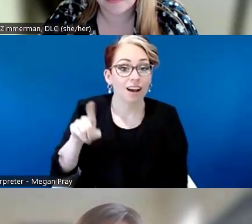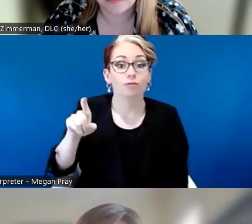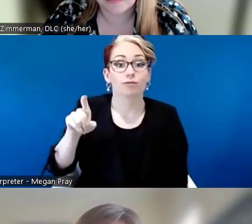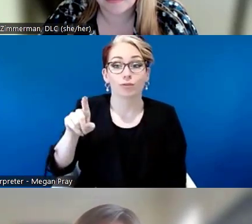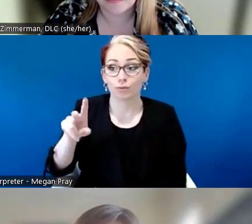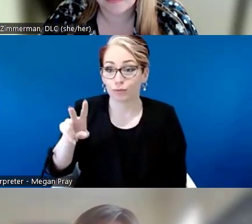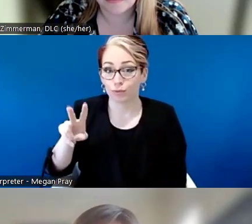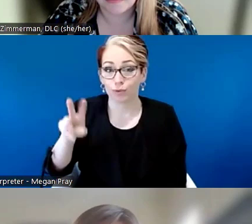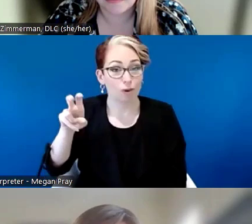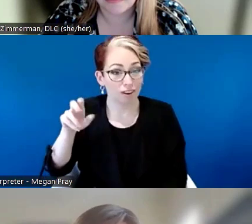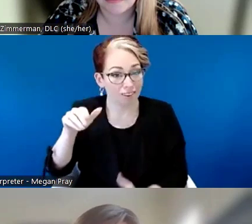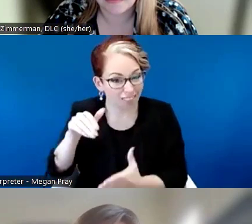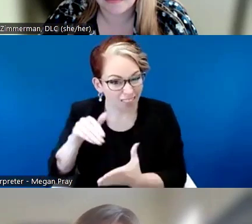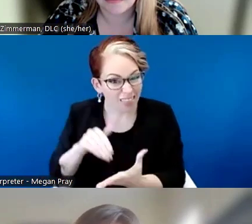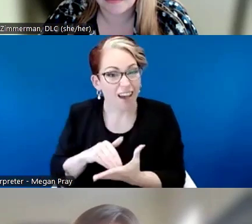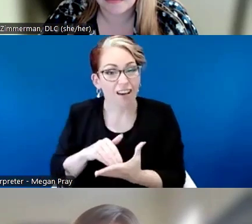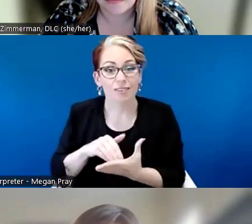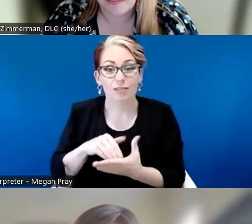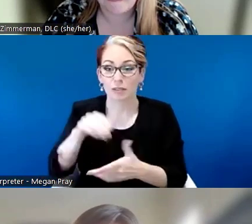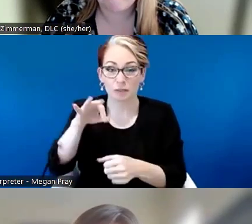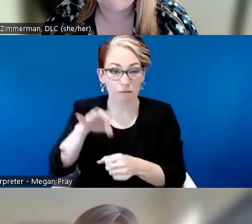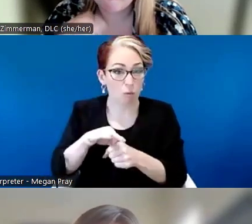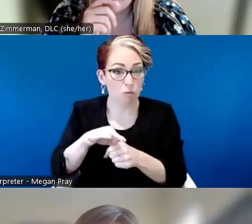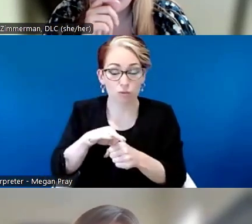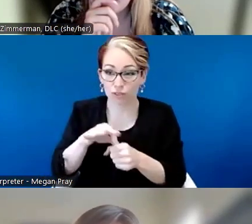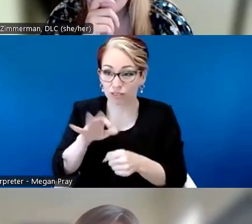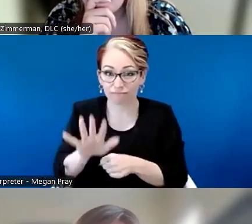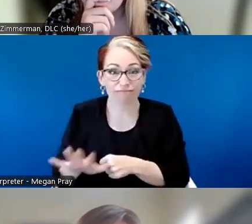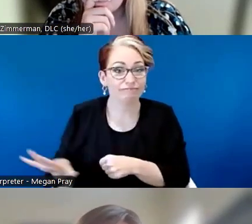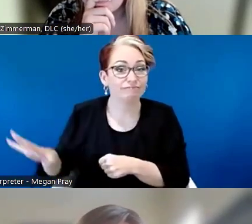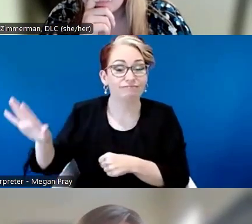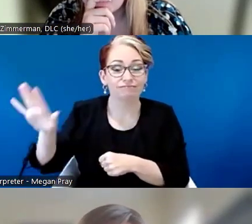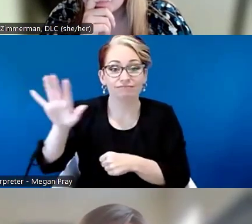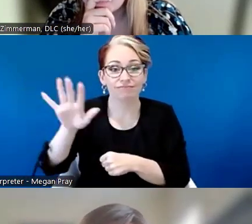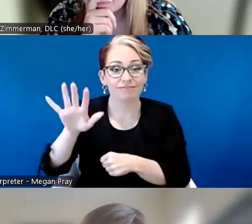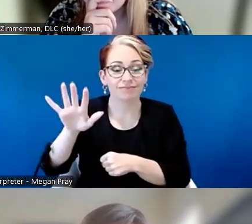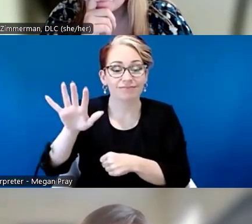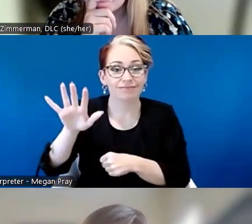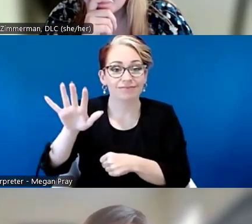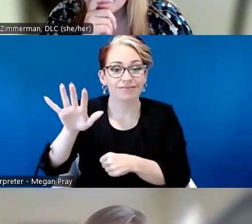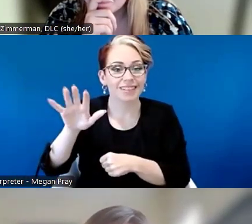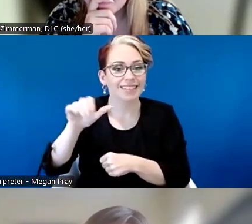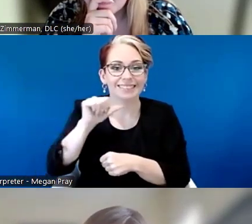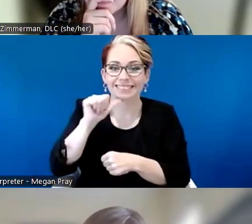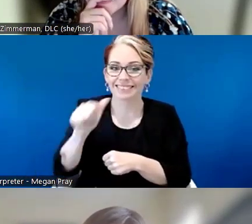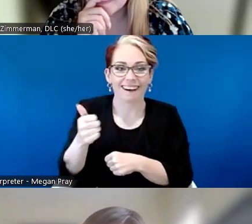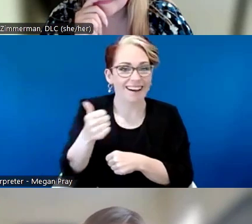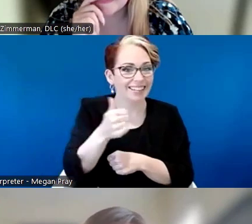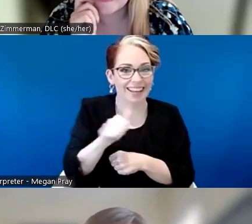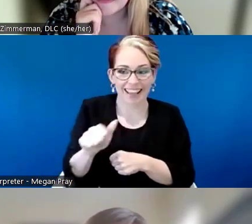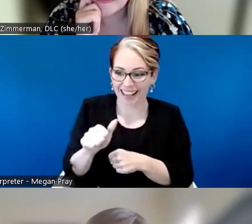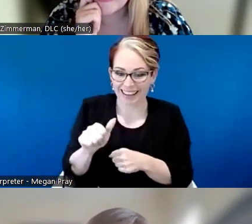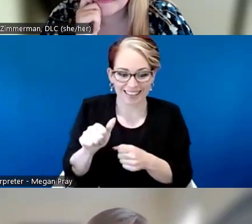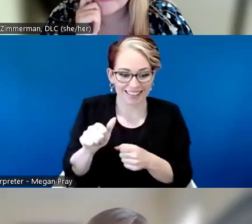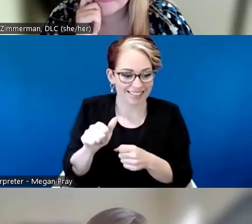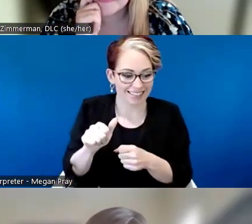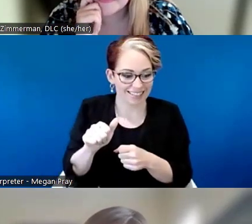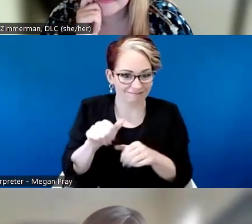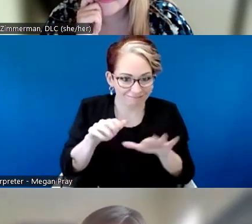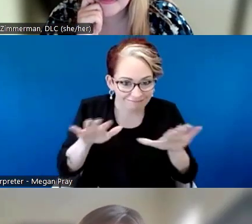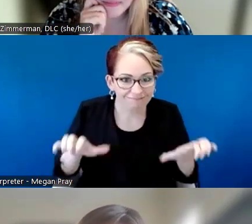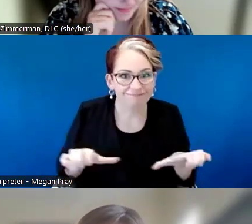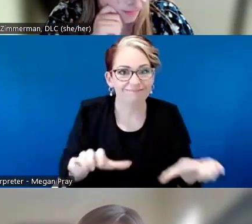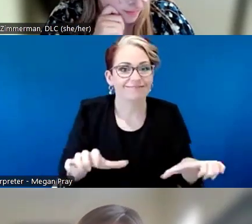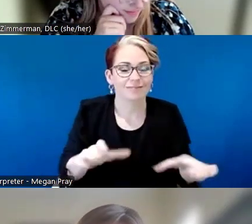out throughout the Commonwealth, they were not taking any steps to implement the